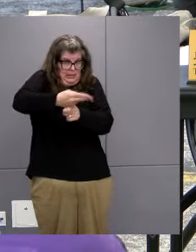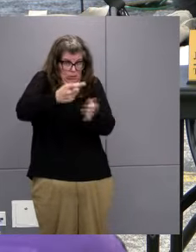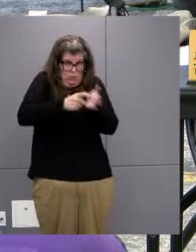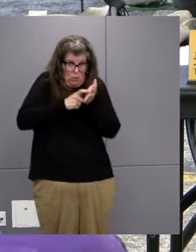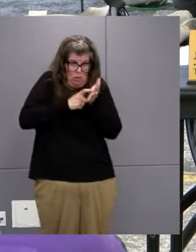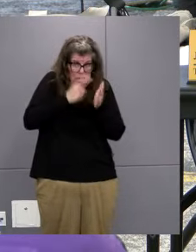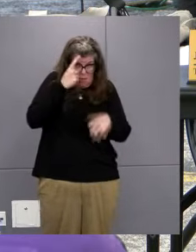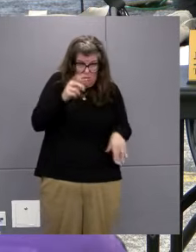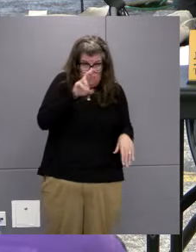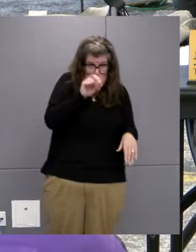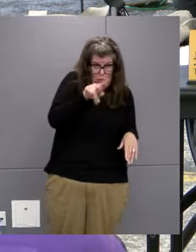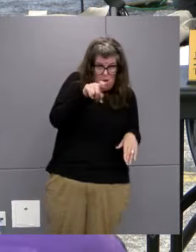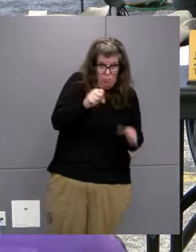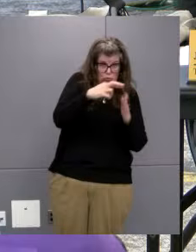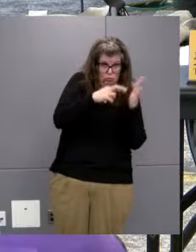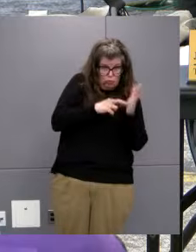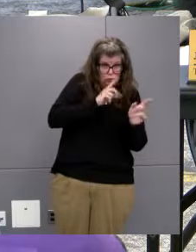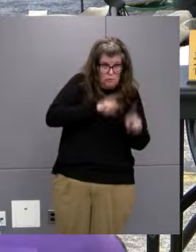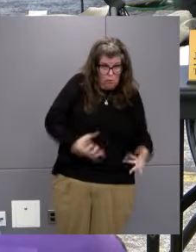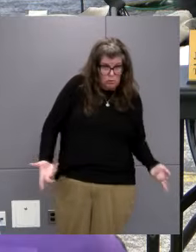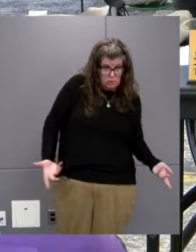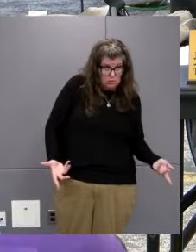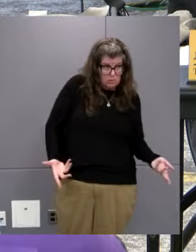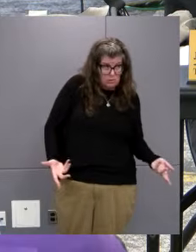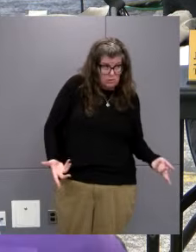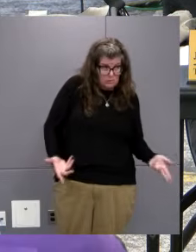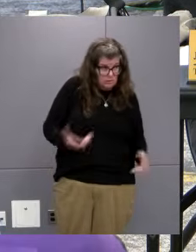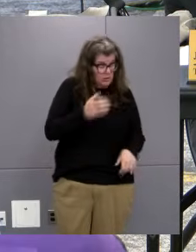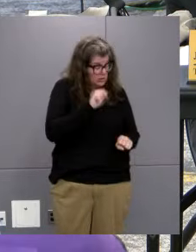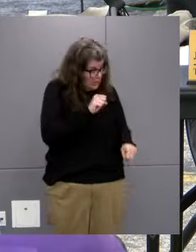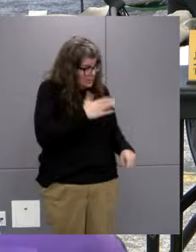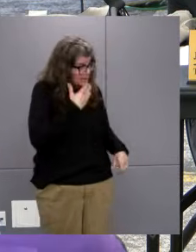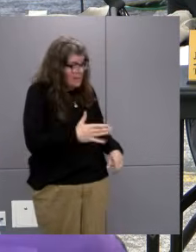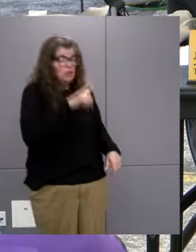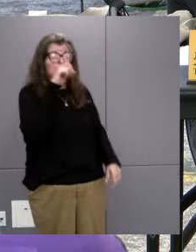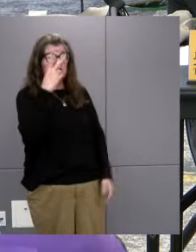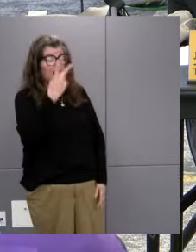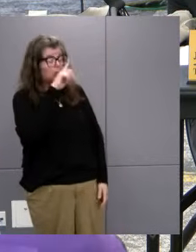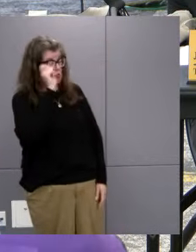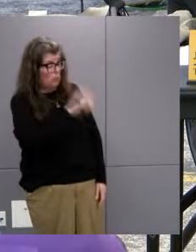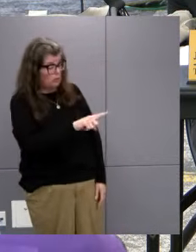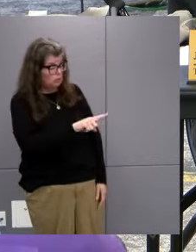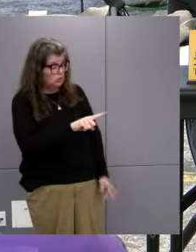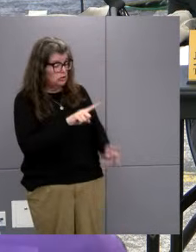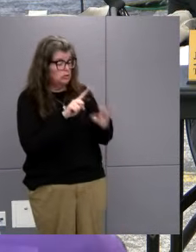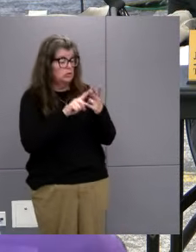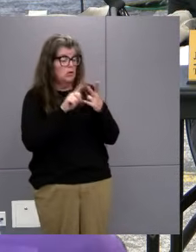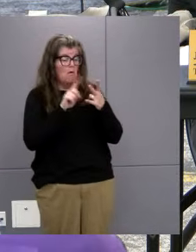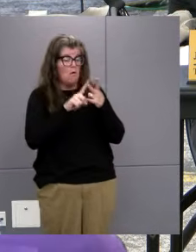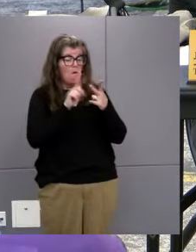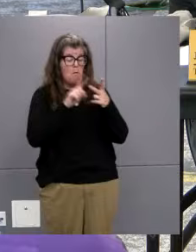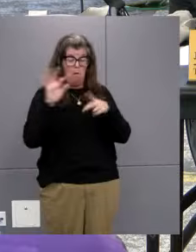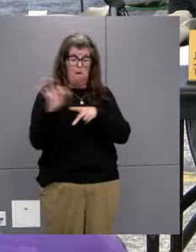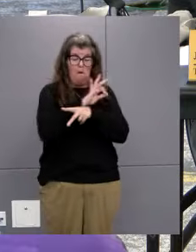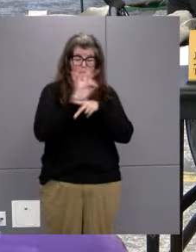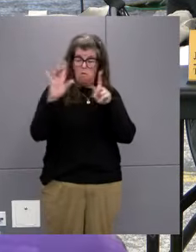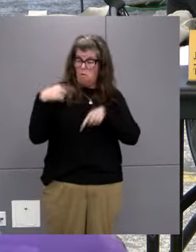Robert's Rules of Order. Yeah, so Thank the you. majority is... Second question is, you said that Okay. we've been